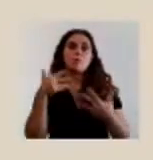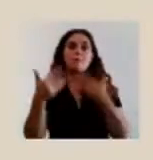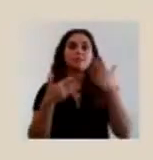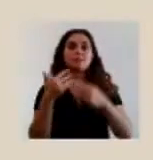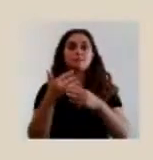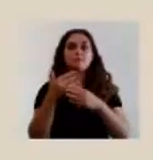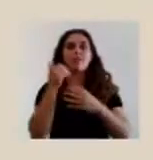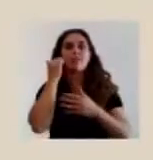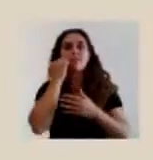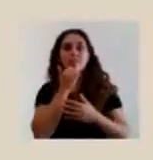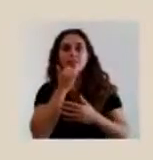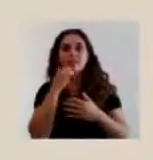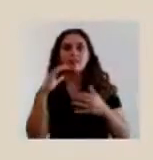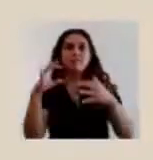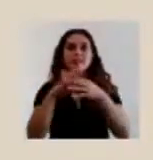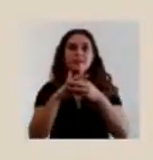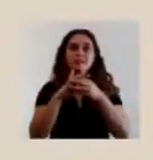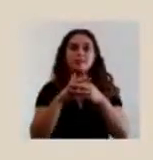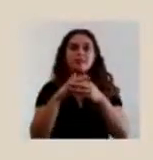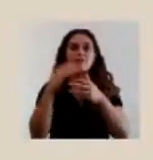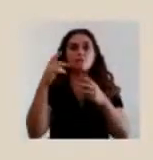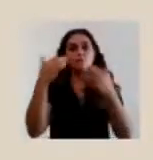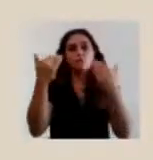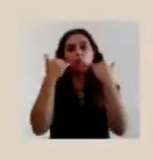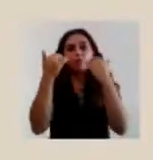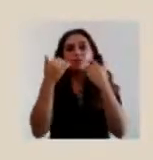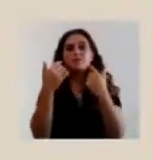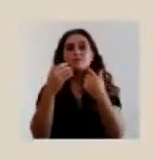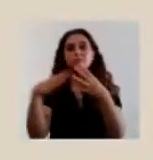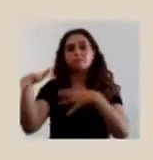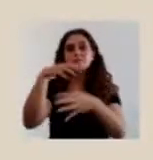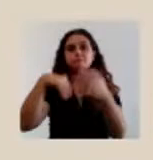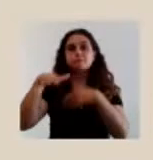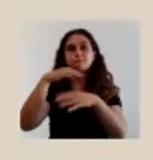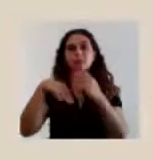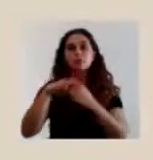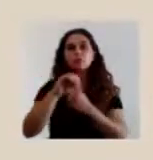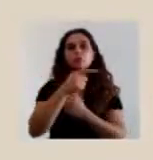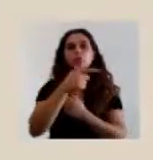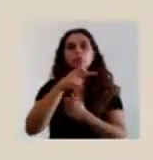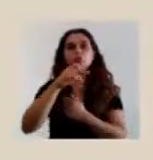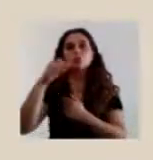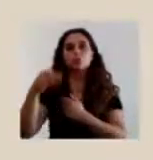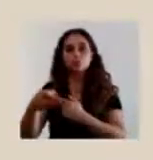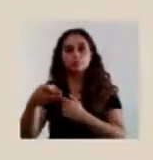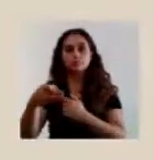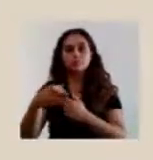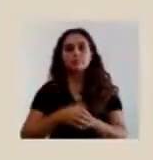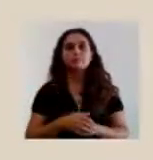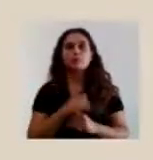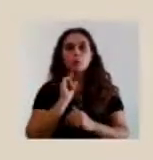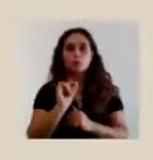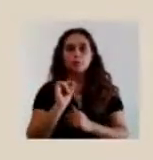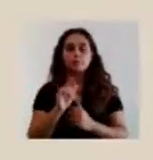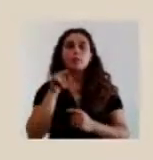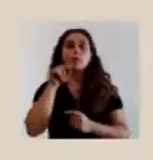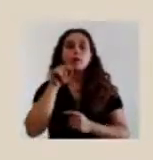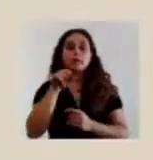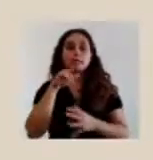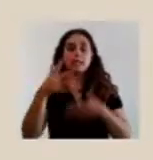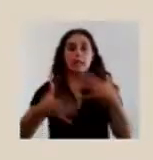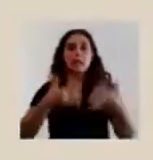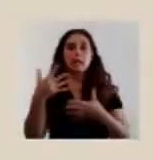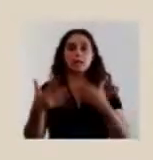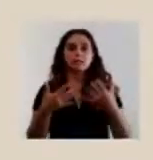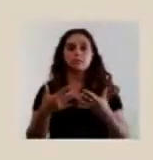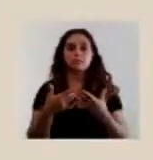time when processing incongruent information is called the Stroop effect. Note, this effect was